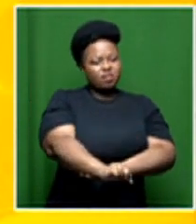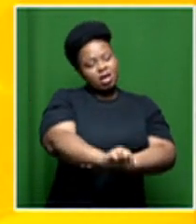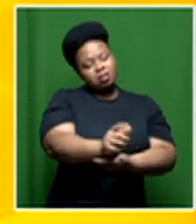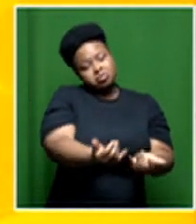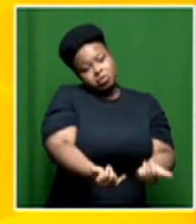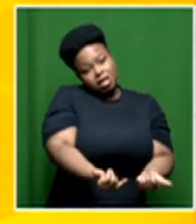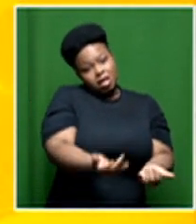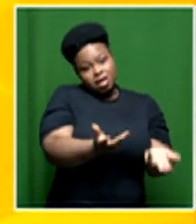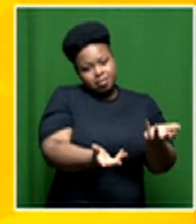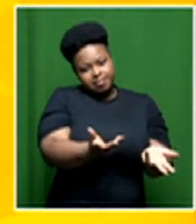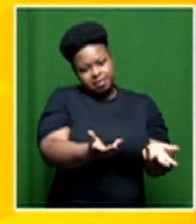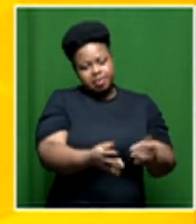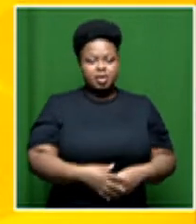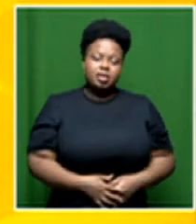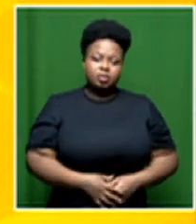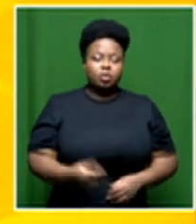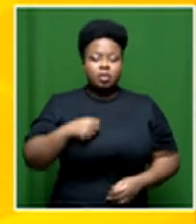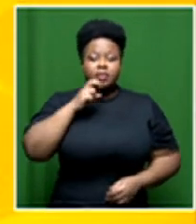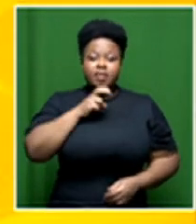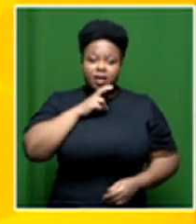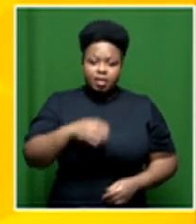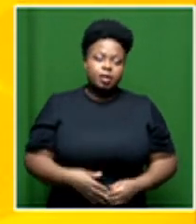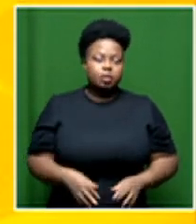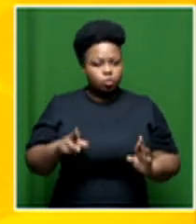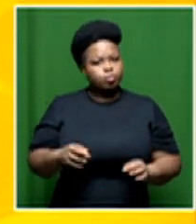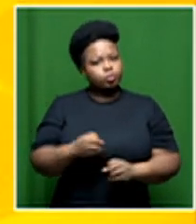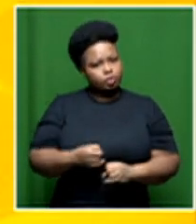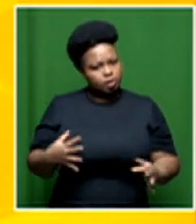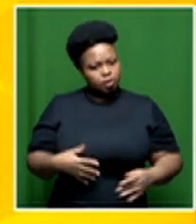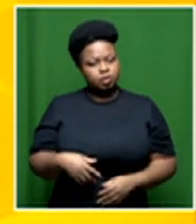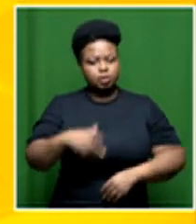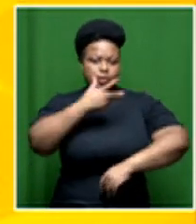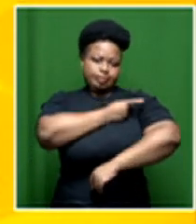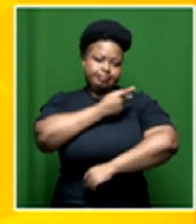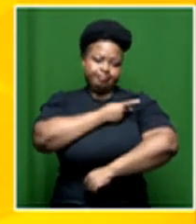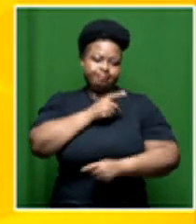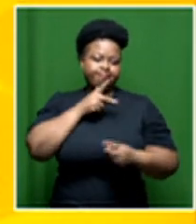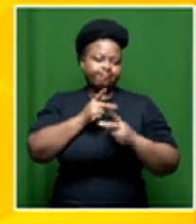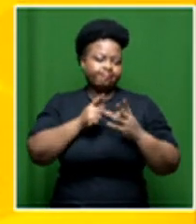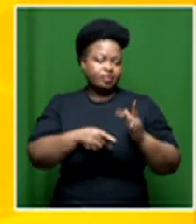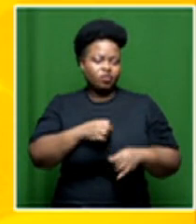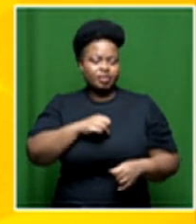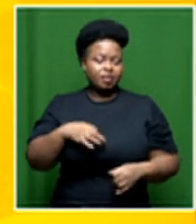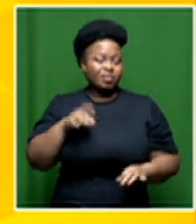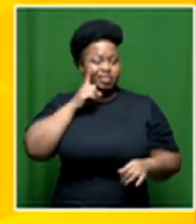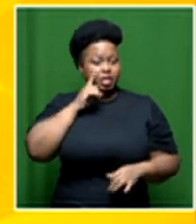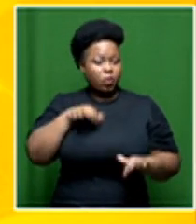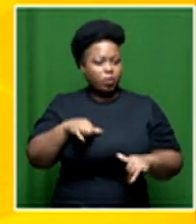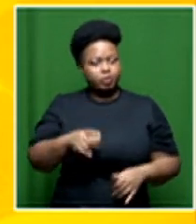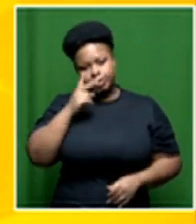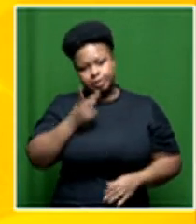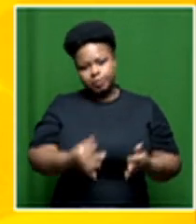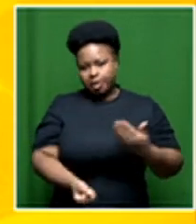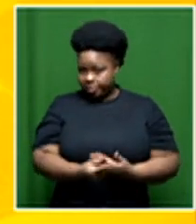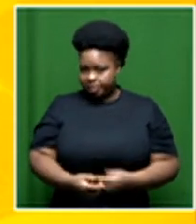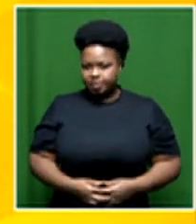perhaps today, and then by Friday they're hoping that there will be a rollout, and that's what we will be waiting for. So let's see